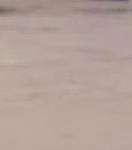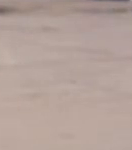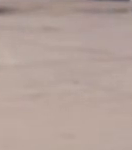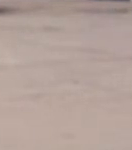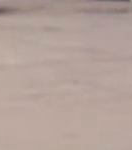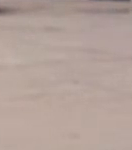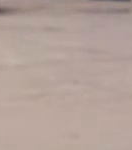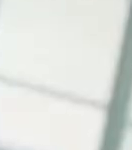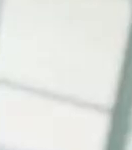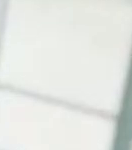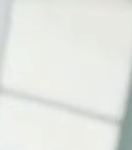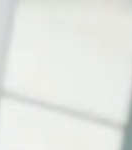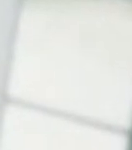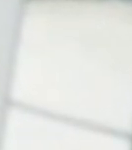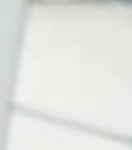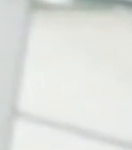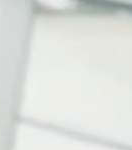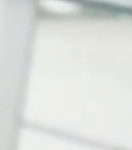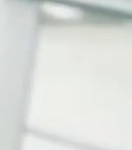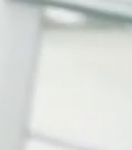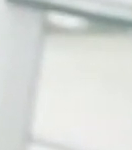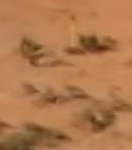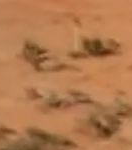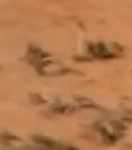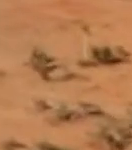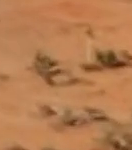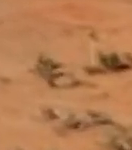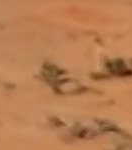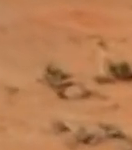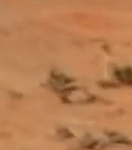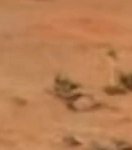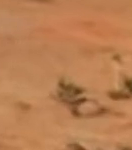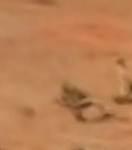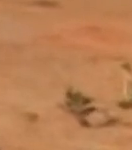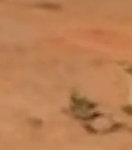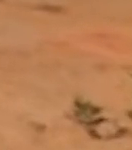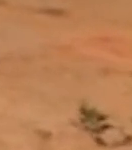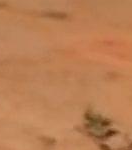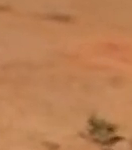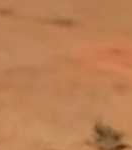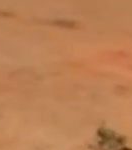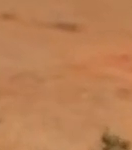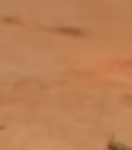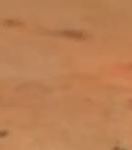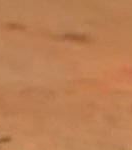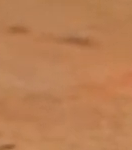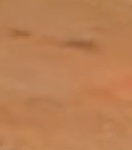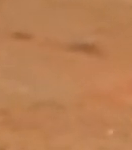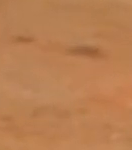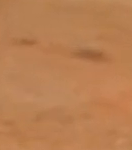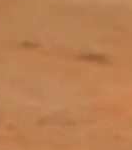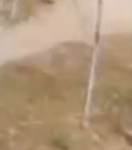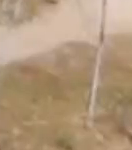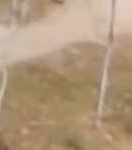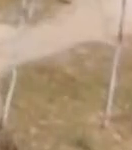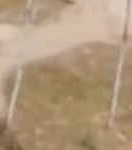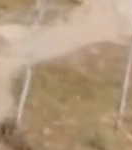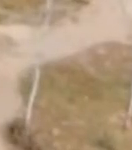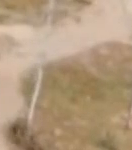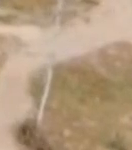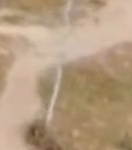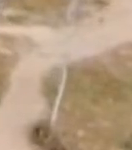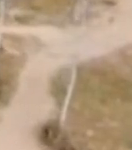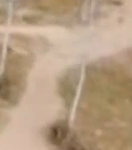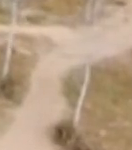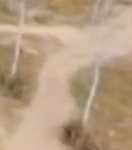has come a long way in ICT development. The government set up the Universal Service Fund to bring communication services